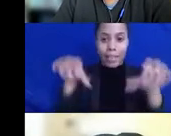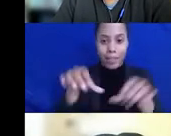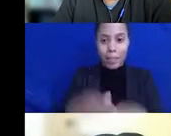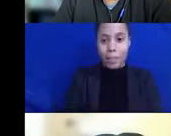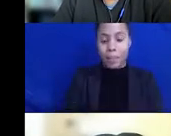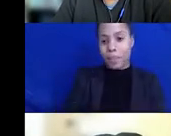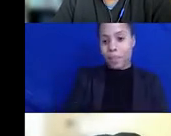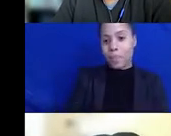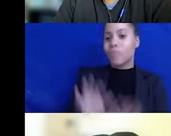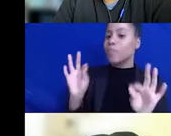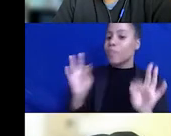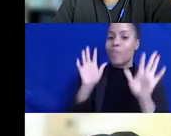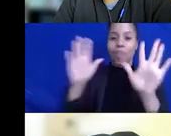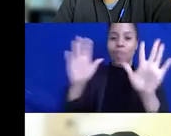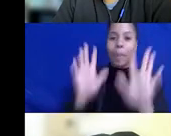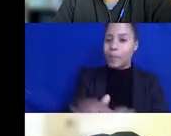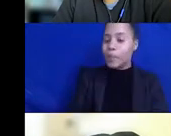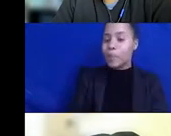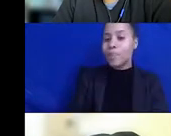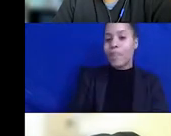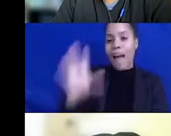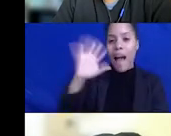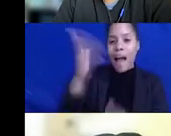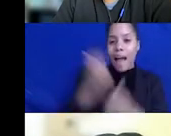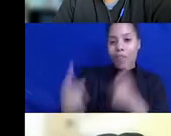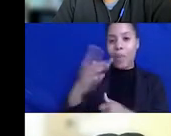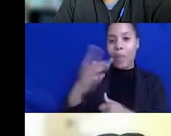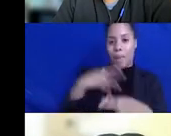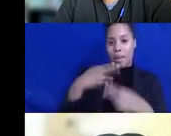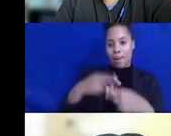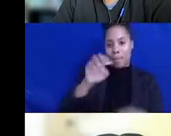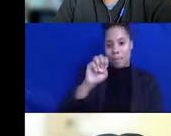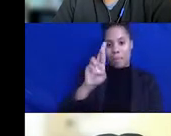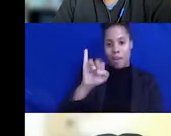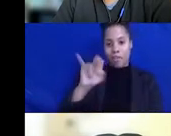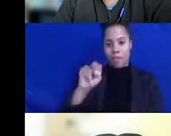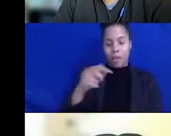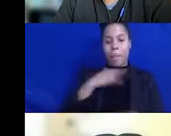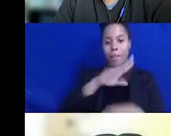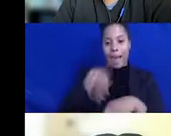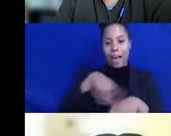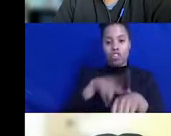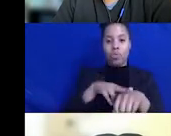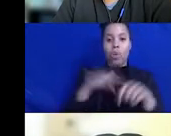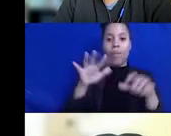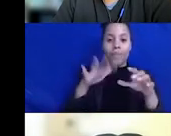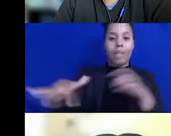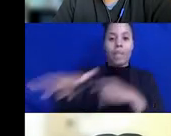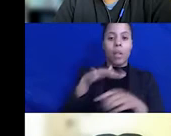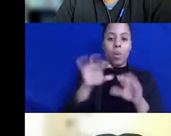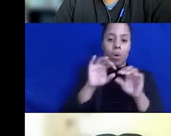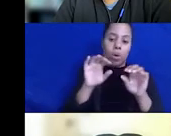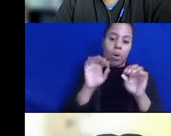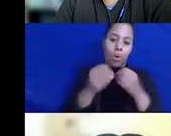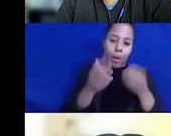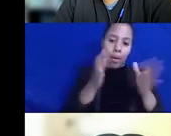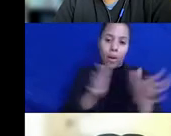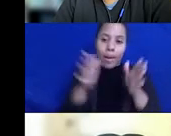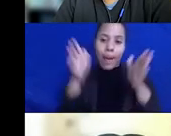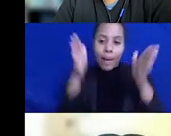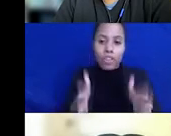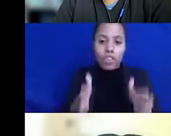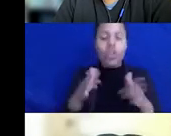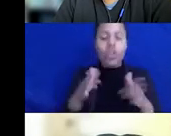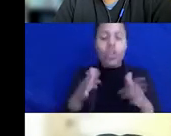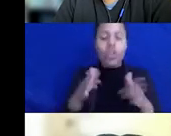Absolutely. Hi, everyone. My name is Erin. I am a national field organizer at MediaJustice. I use she and her